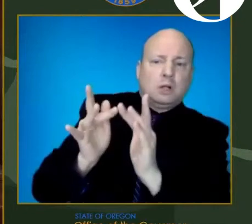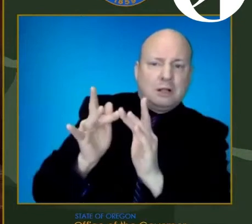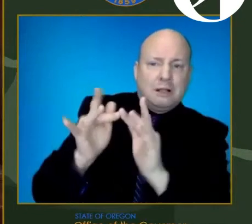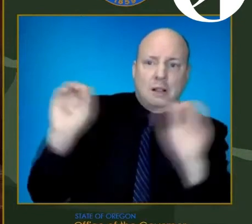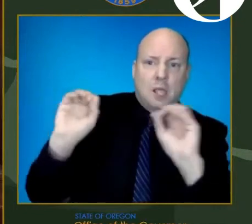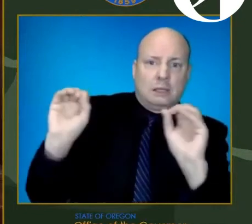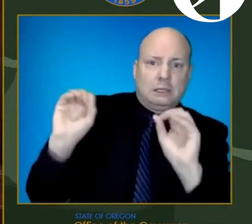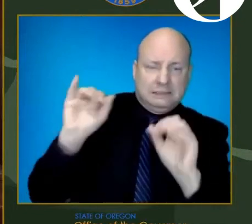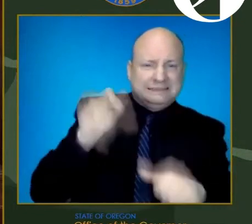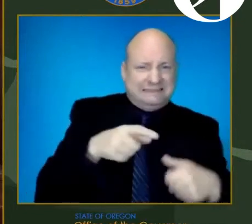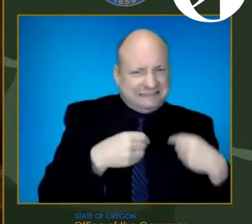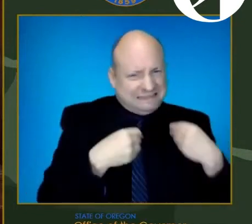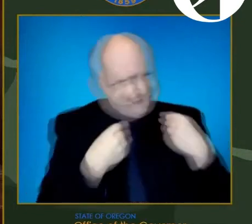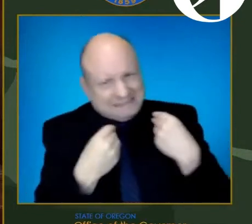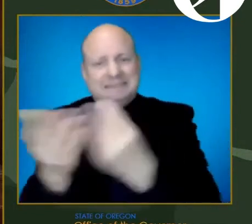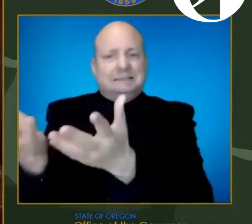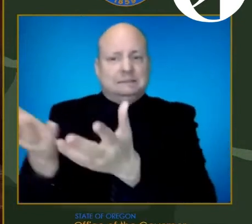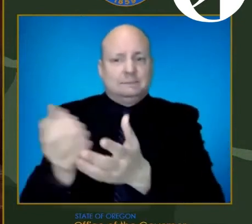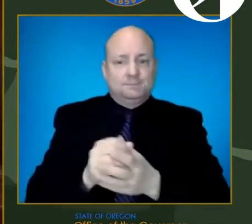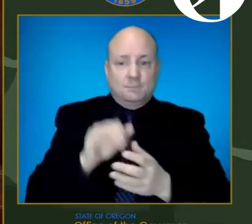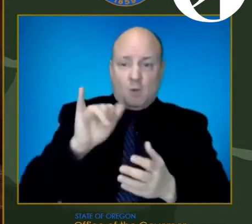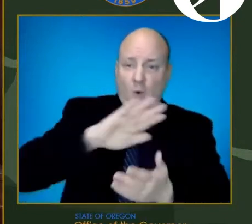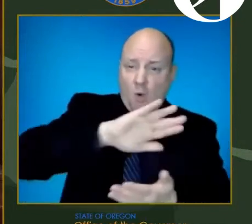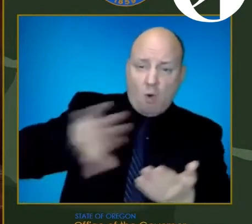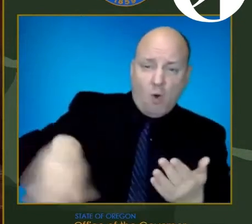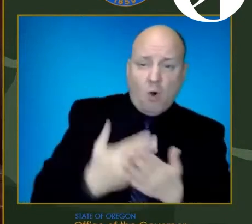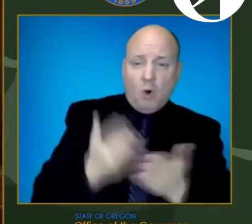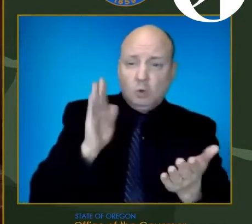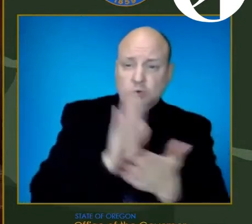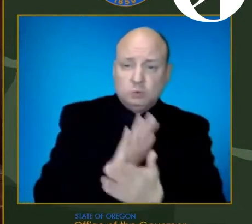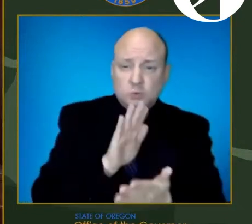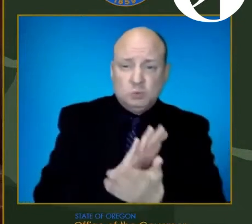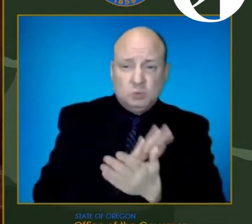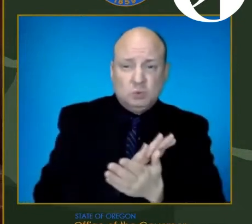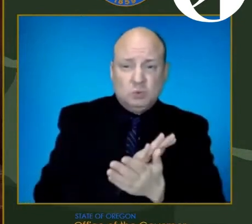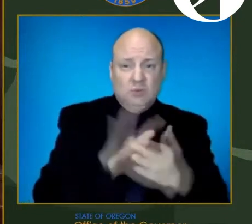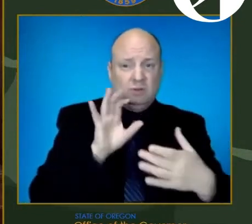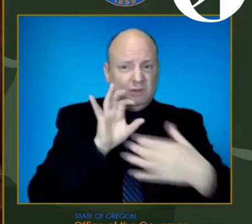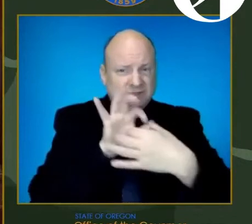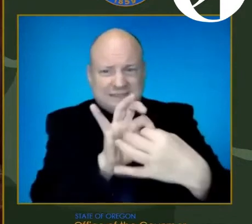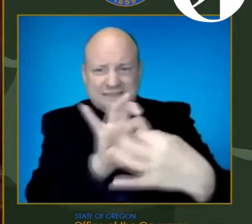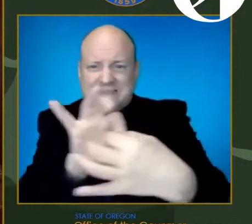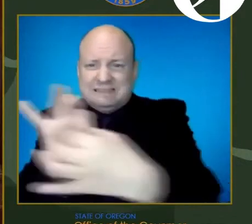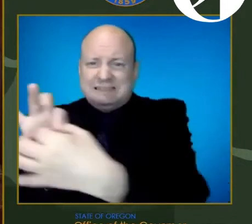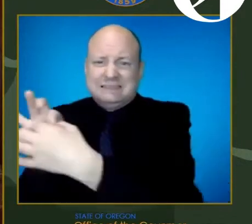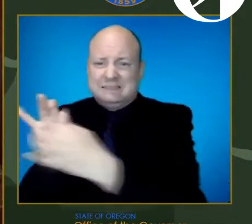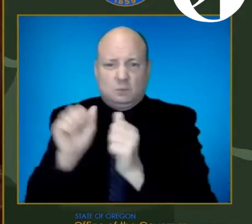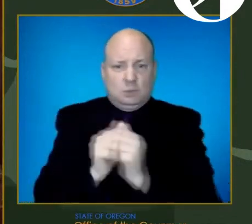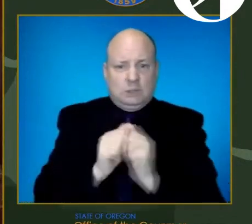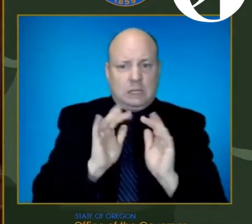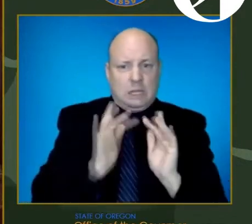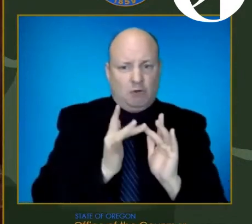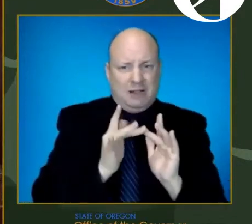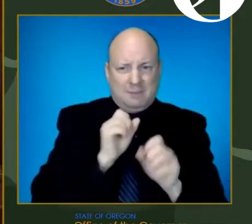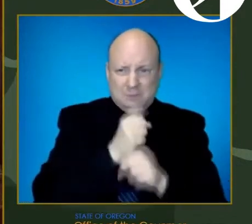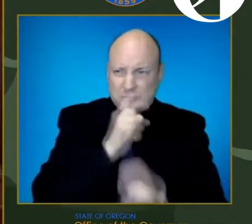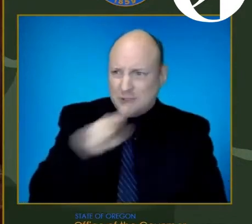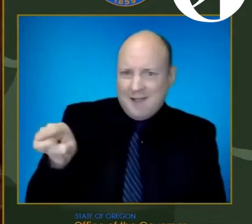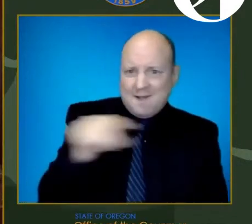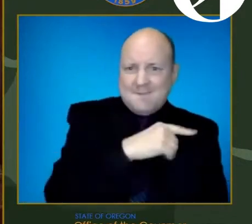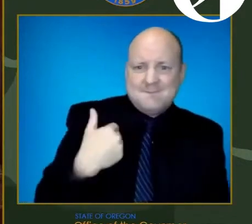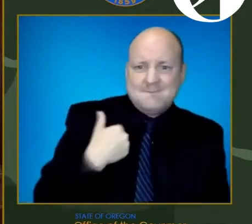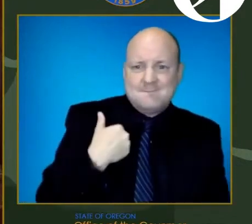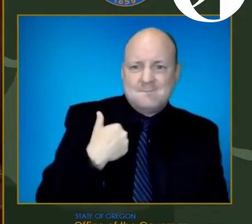Oregon is connected to the internet. This could be a bridge that helps Oregon mend the urban-rural